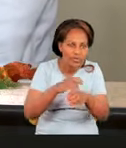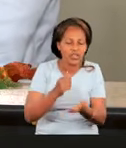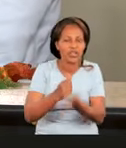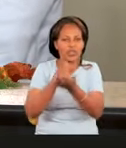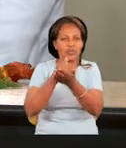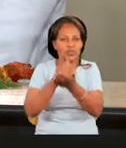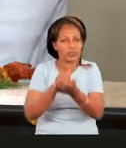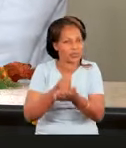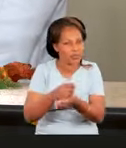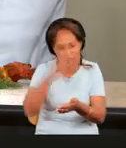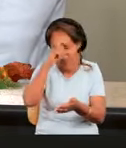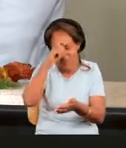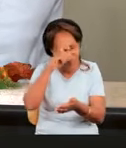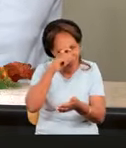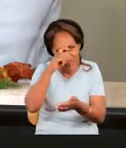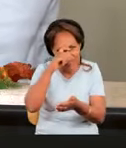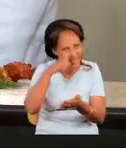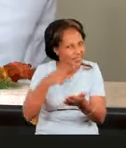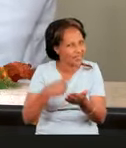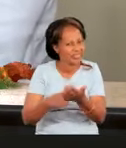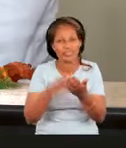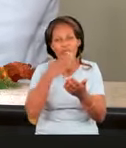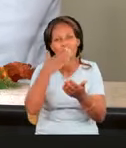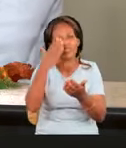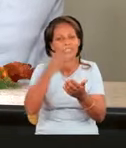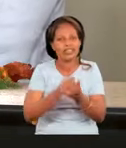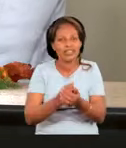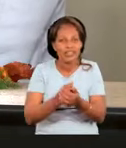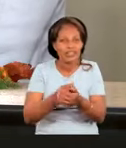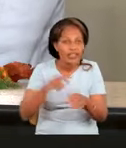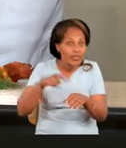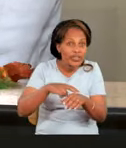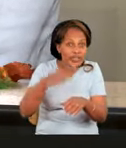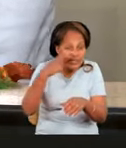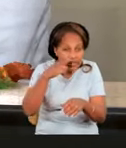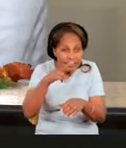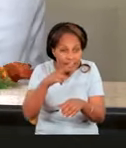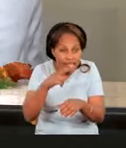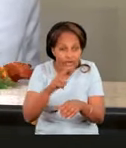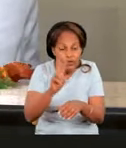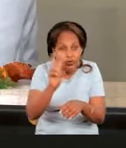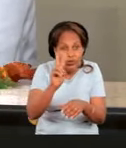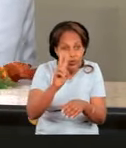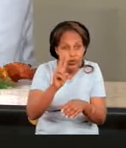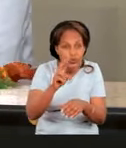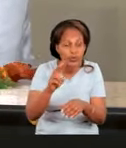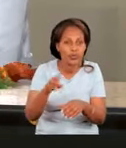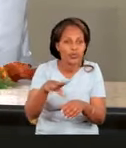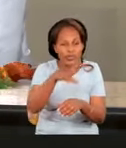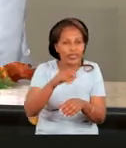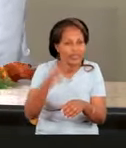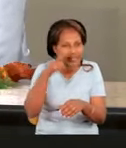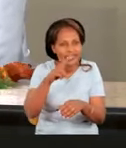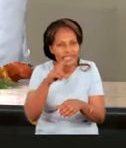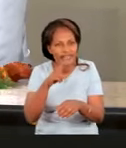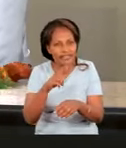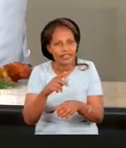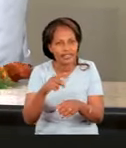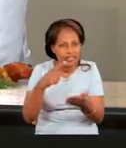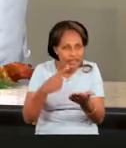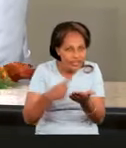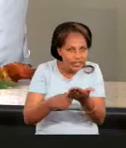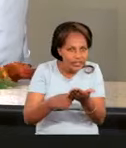is brilliant. Now look at the veins themselves between these two plants, for example. This vein here